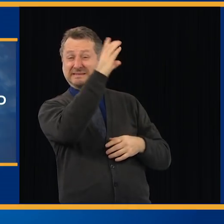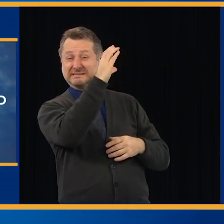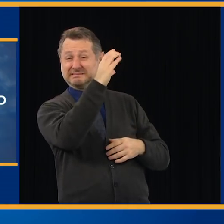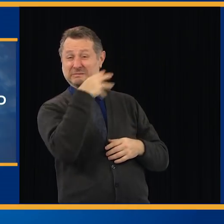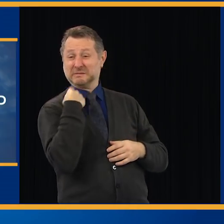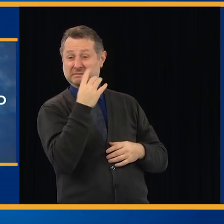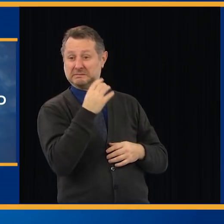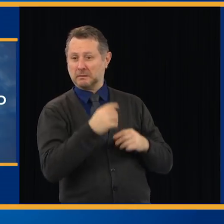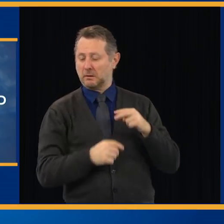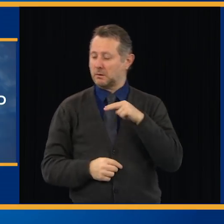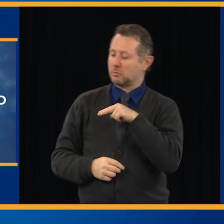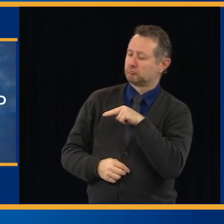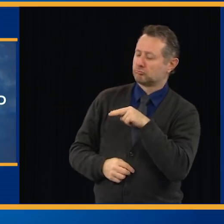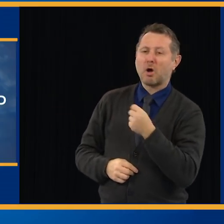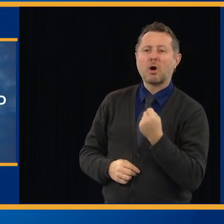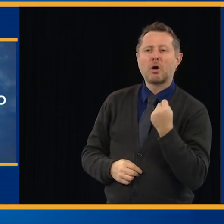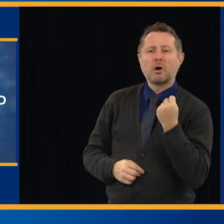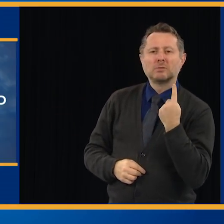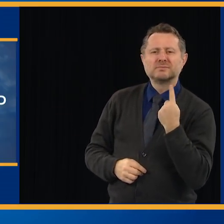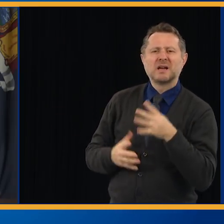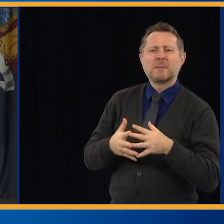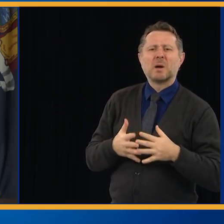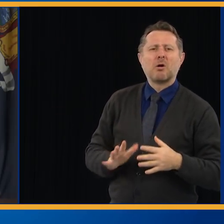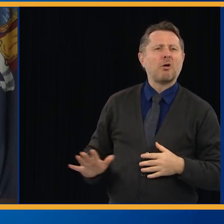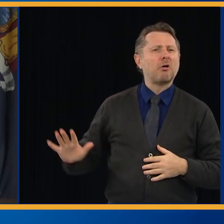understands how good we are as a people.